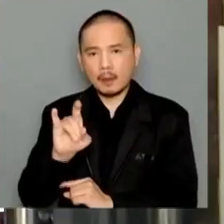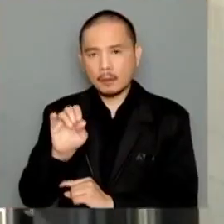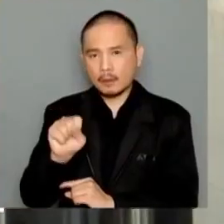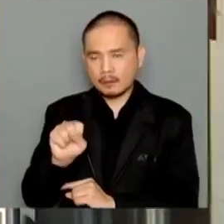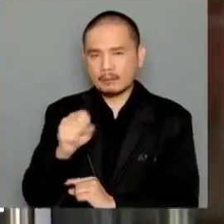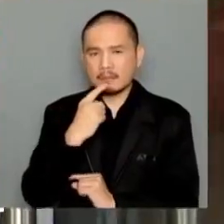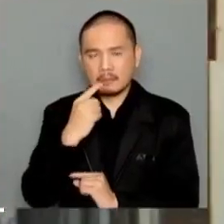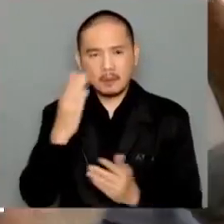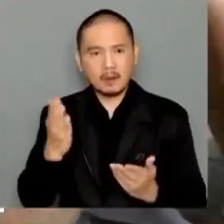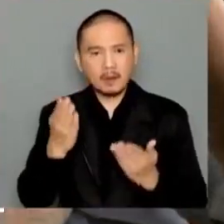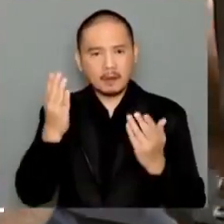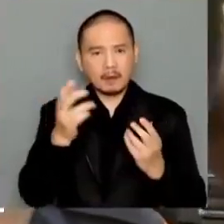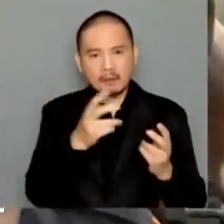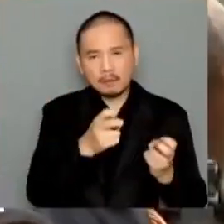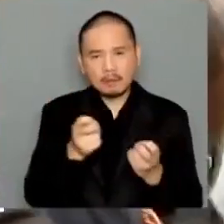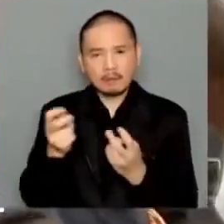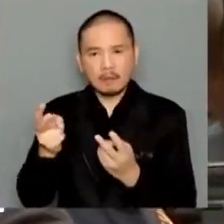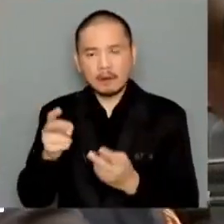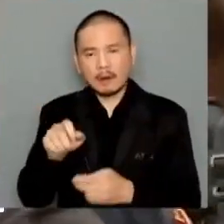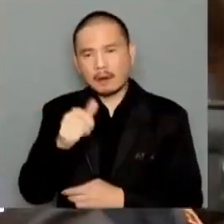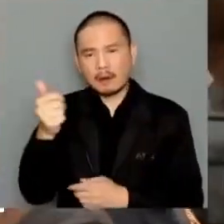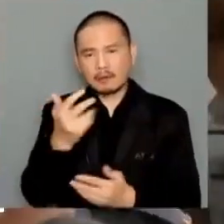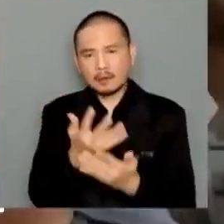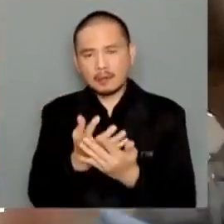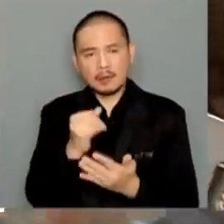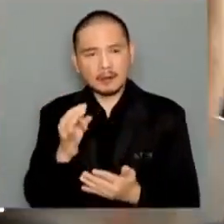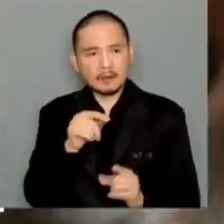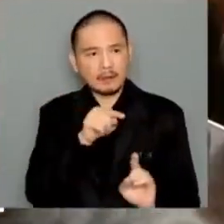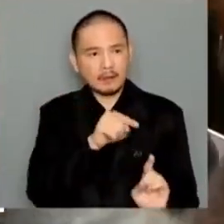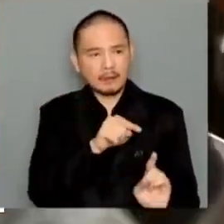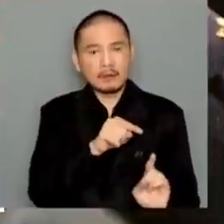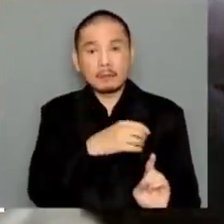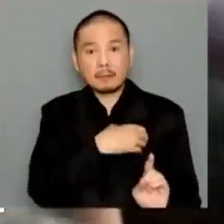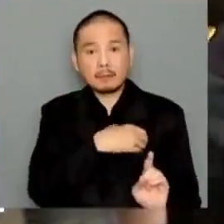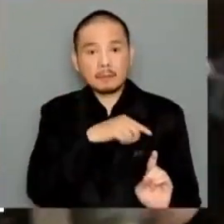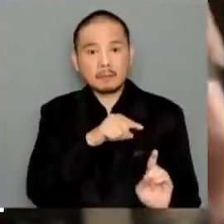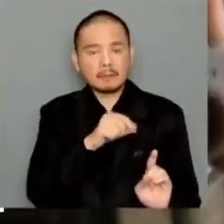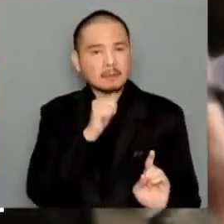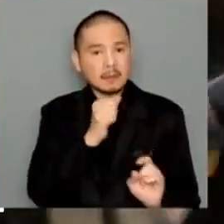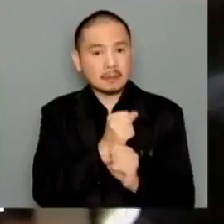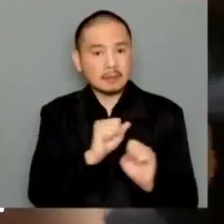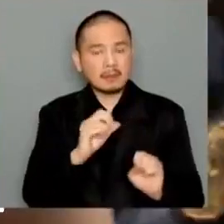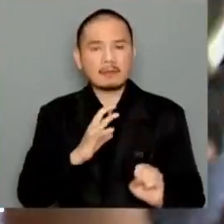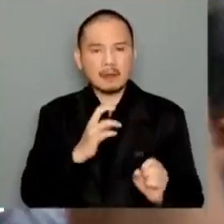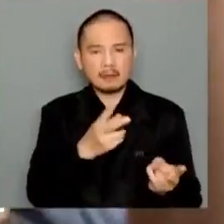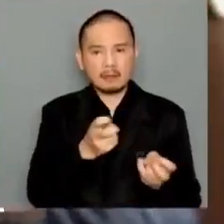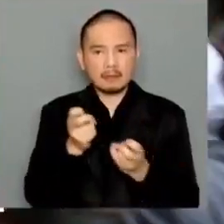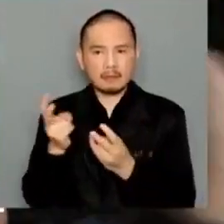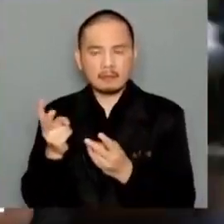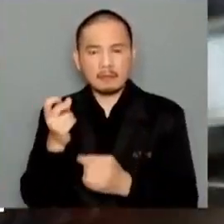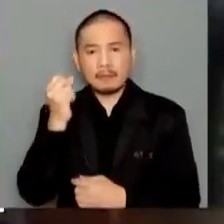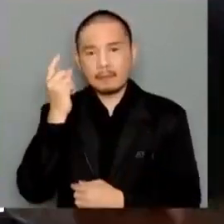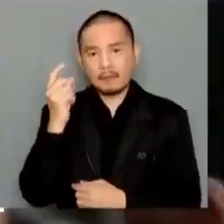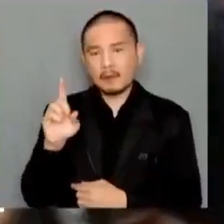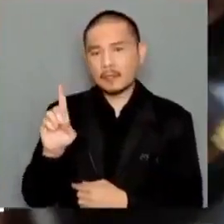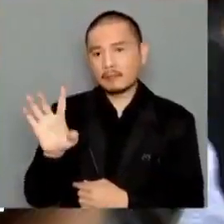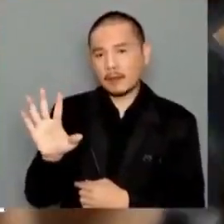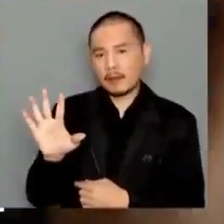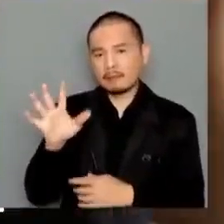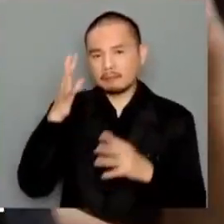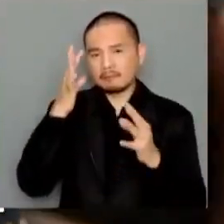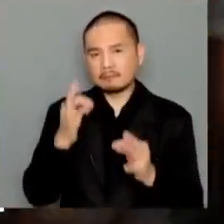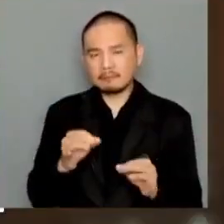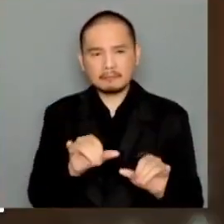facility if she no longer feels safe at the PNP custodial center. De Lima, however, told him that she is choosing to stay at the